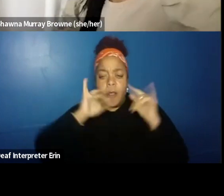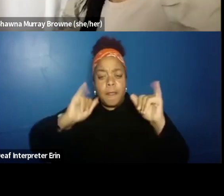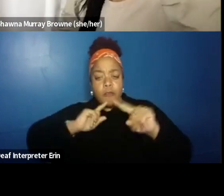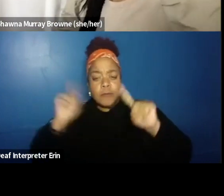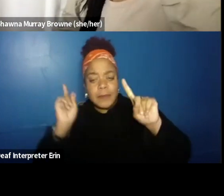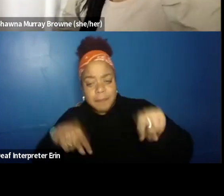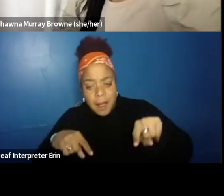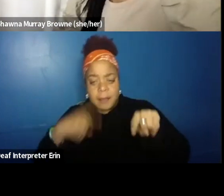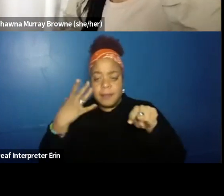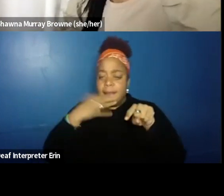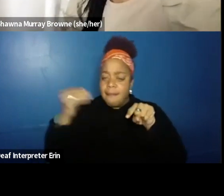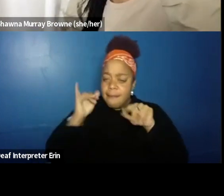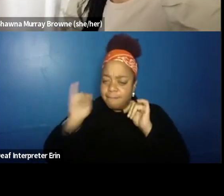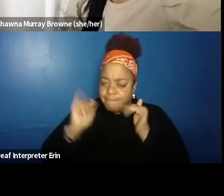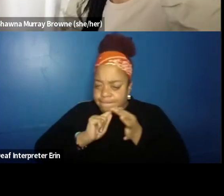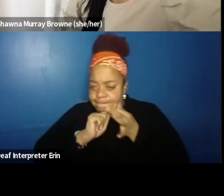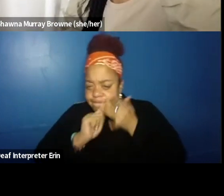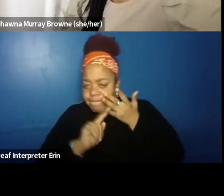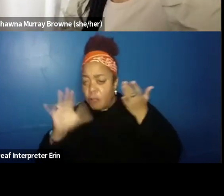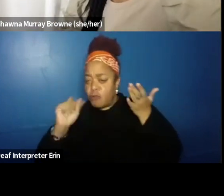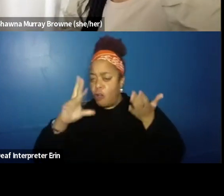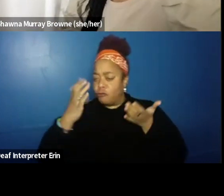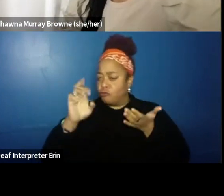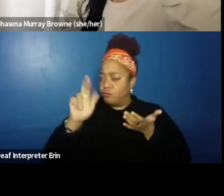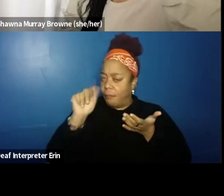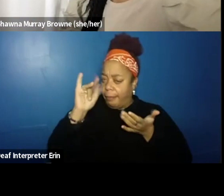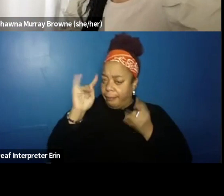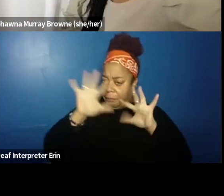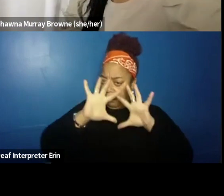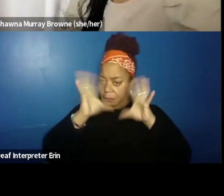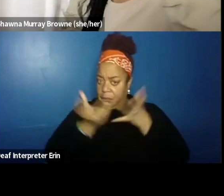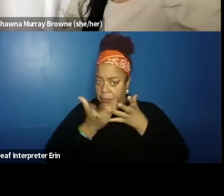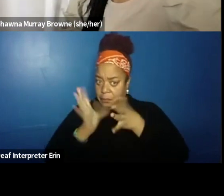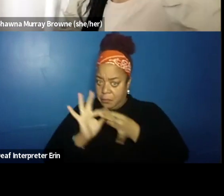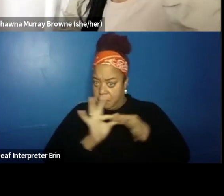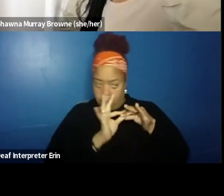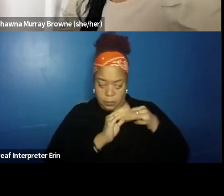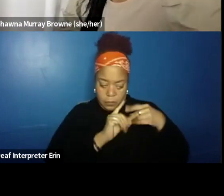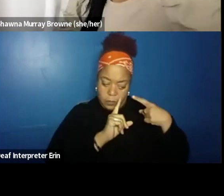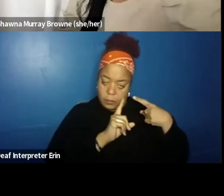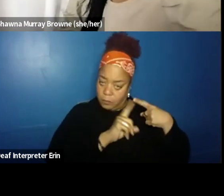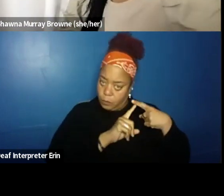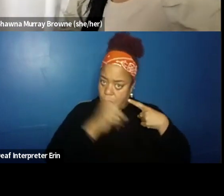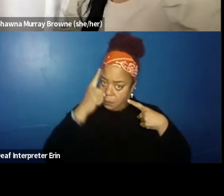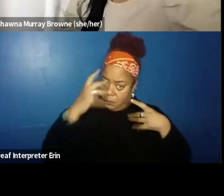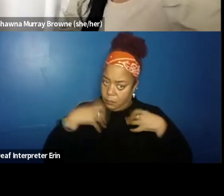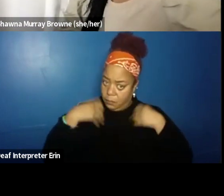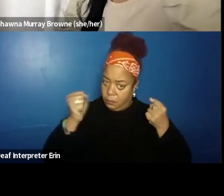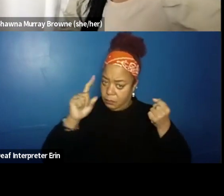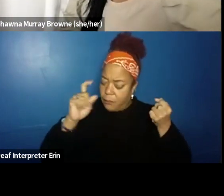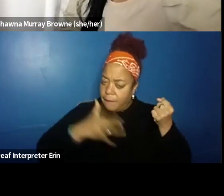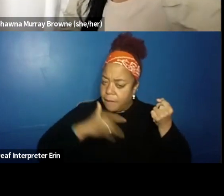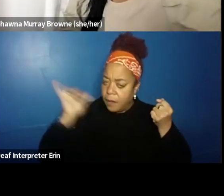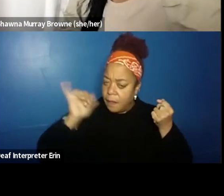My response to that is that ultimately, I feel like what we have to think about ultimately is what